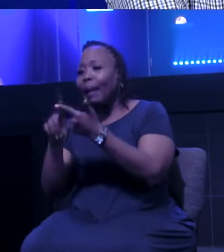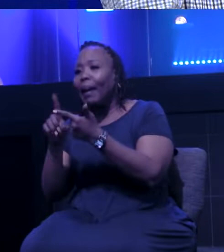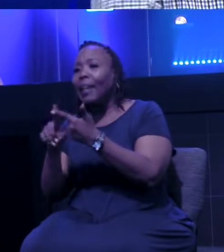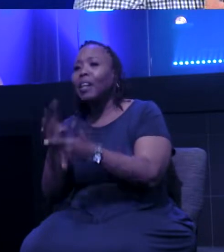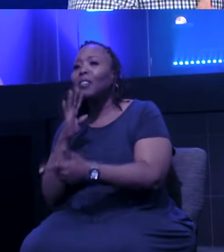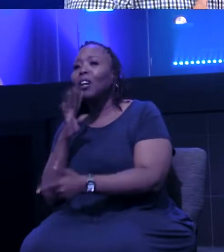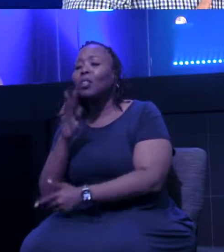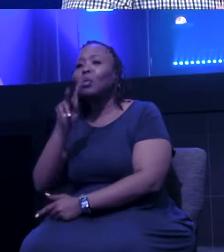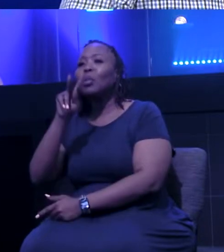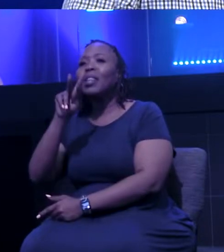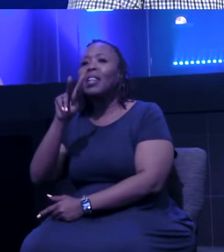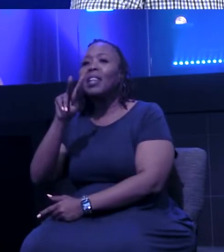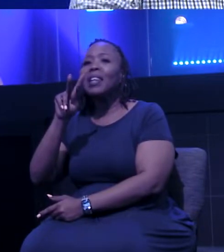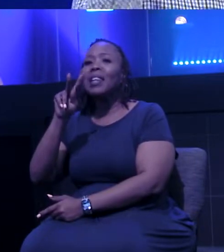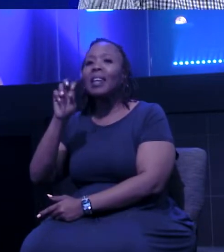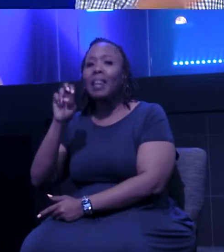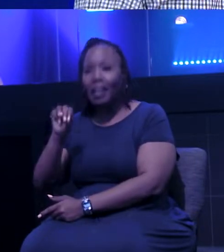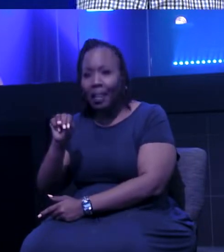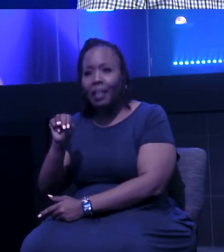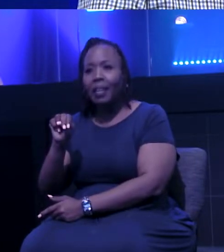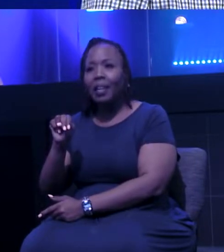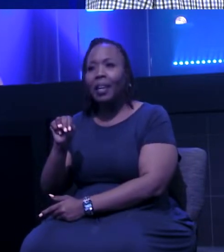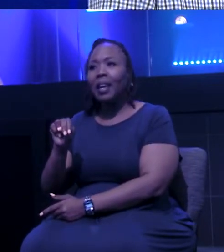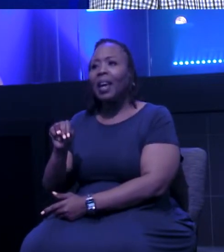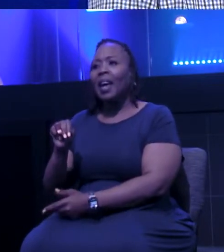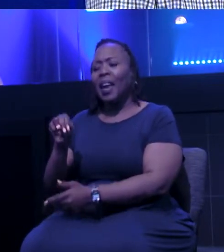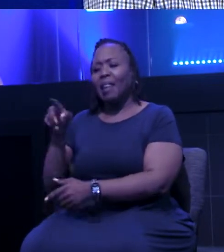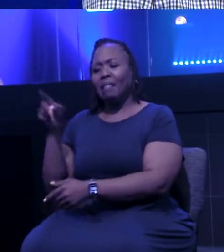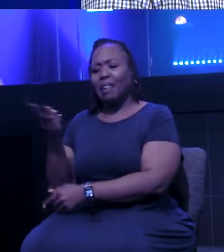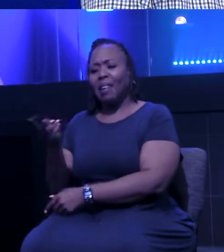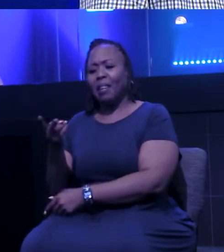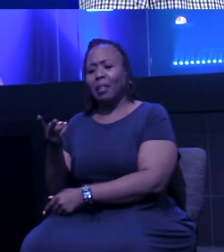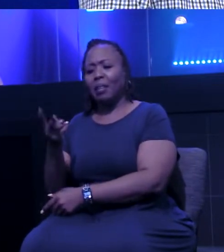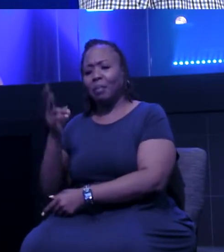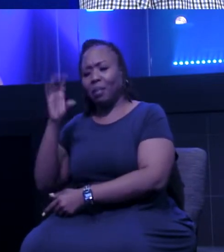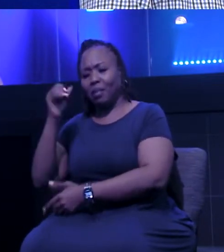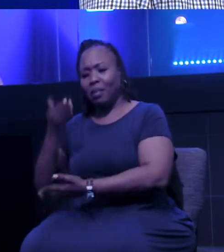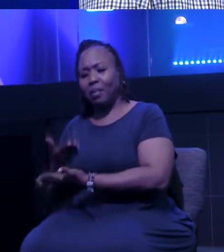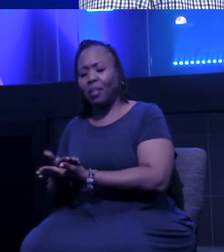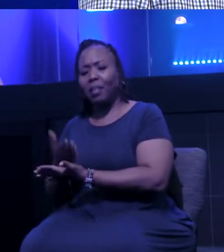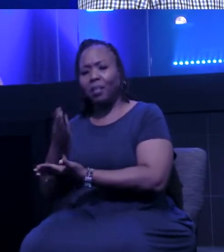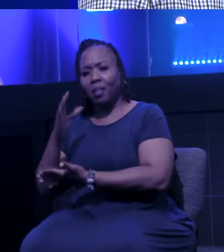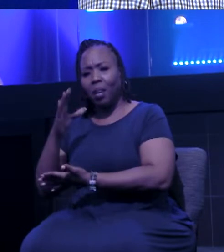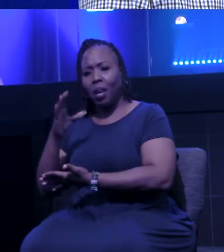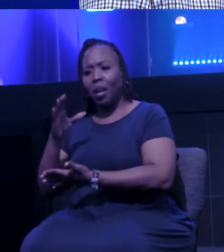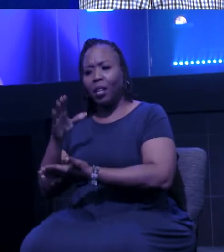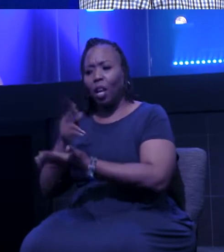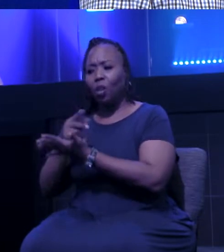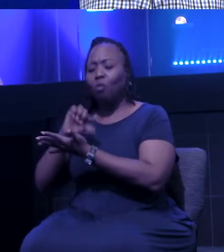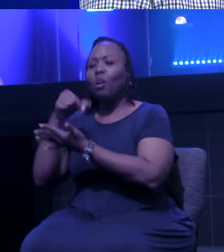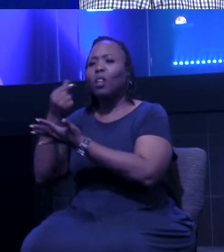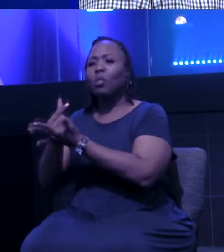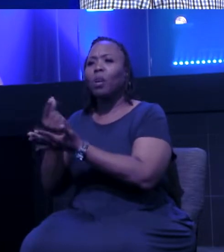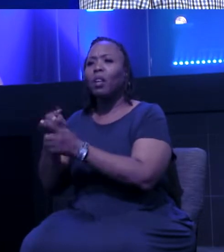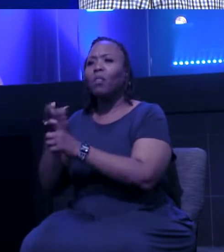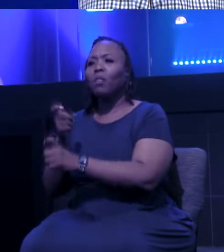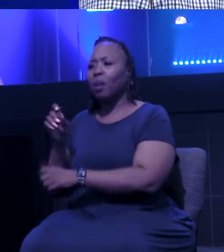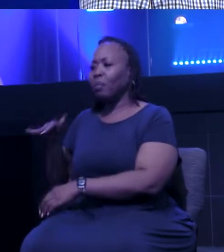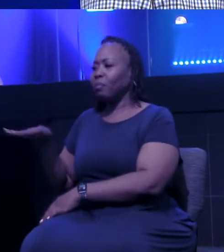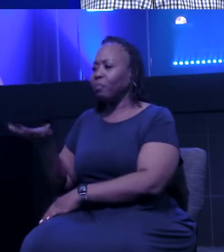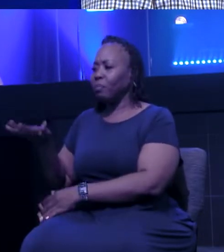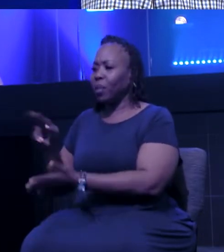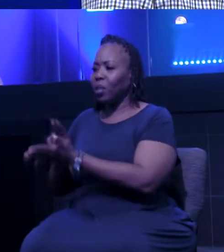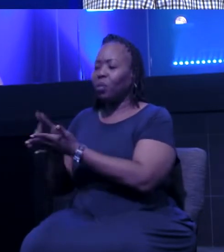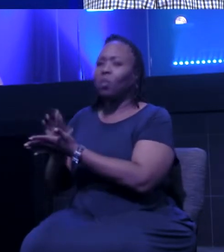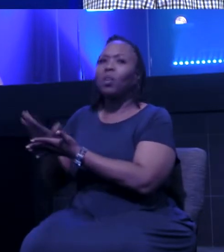Christian College, where my son graduated from at Ozark, and he went in ministry from there. And Ken, I've